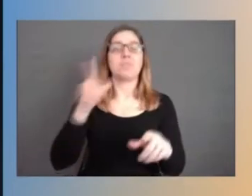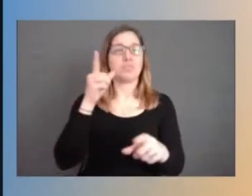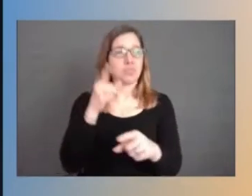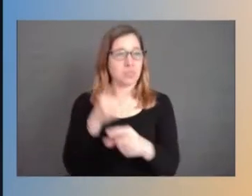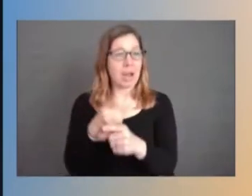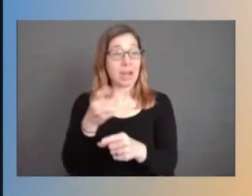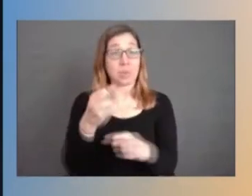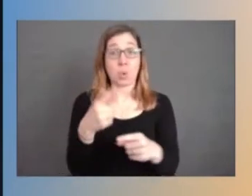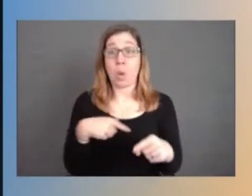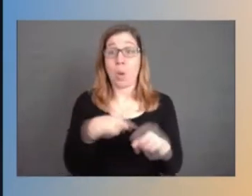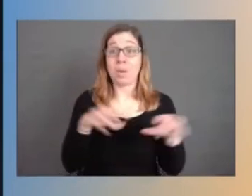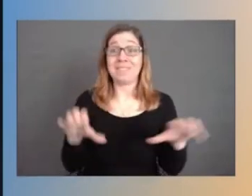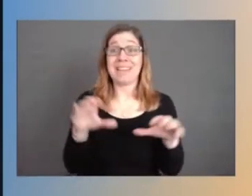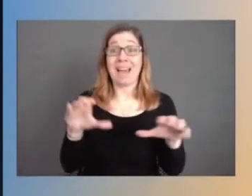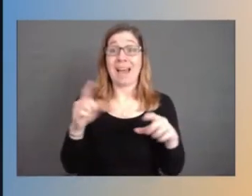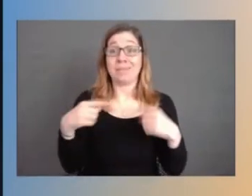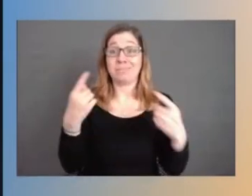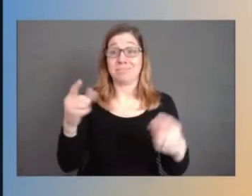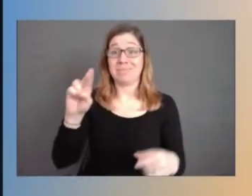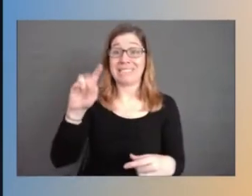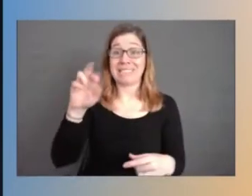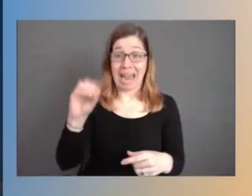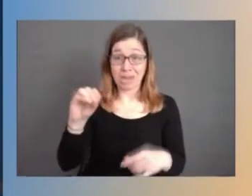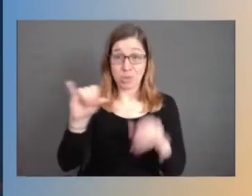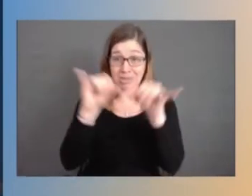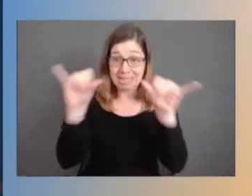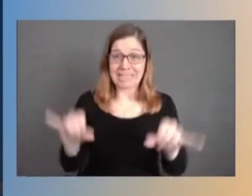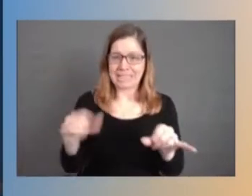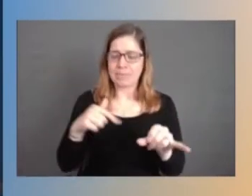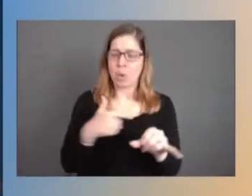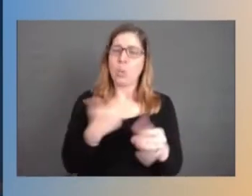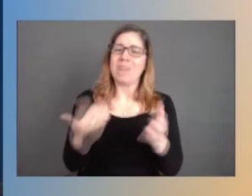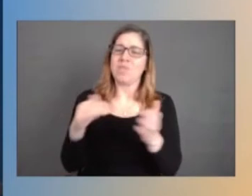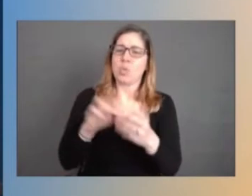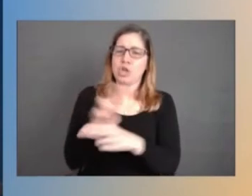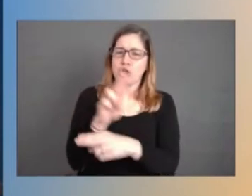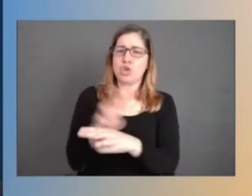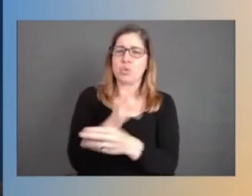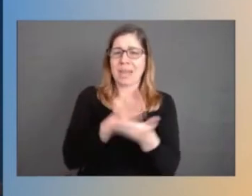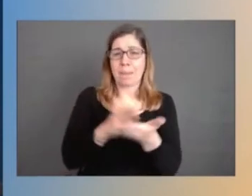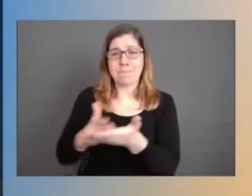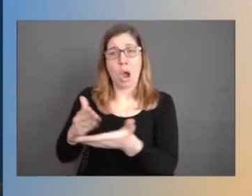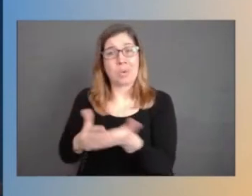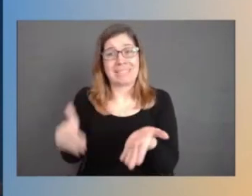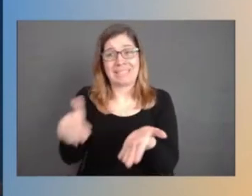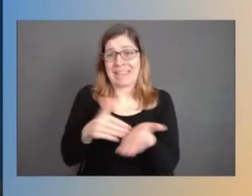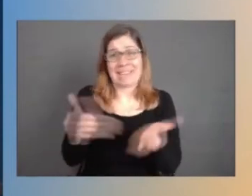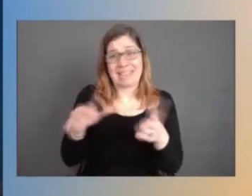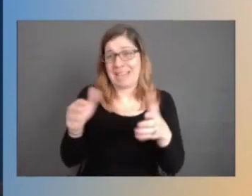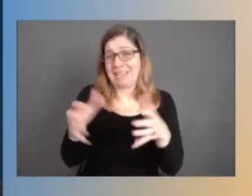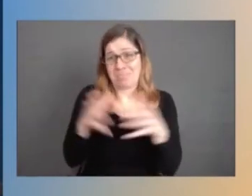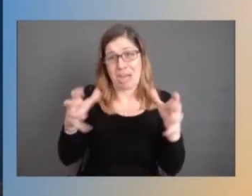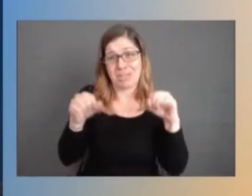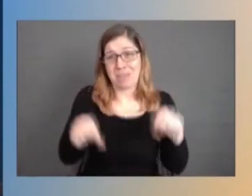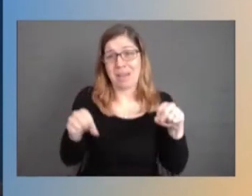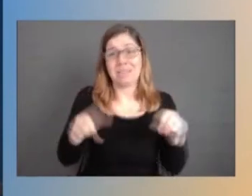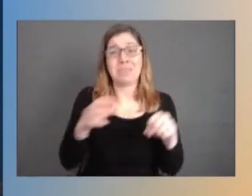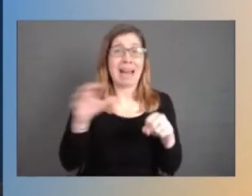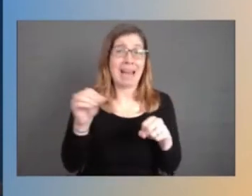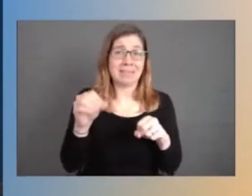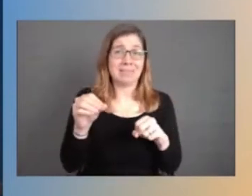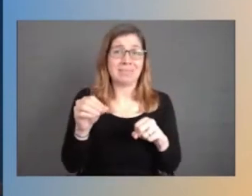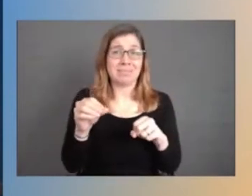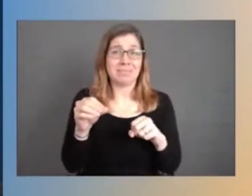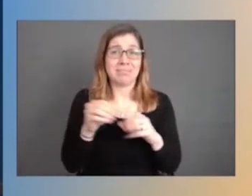throughout the Nitro system is we've tried to reuse components as much as we can. And in fact, in many of our systems, there are actually